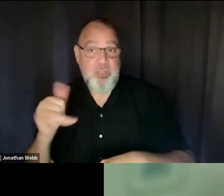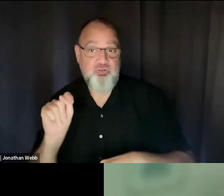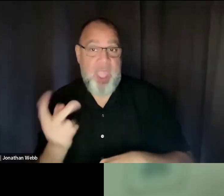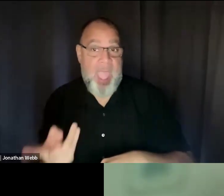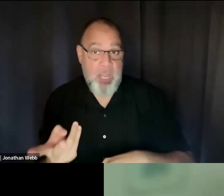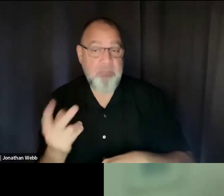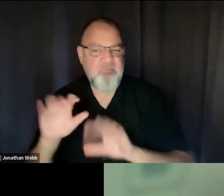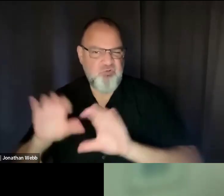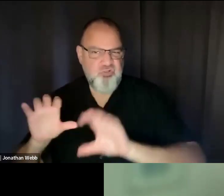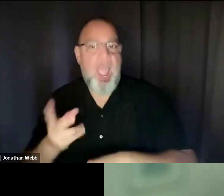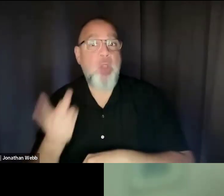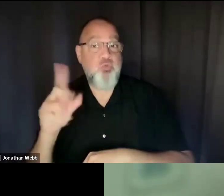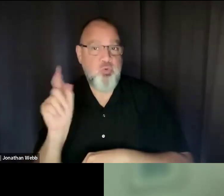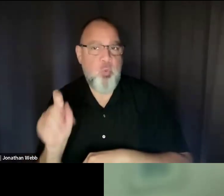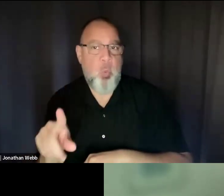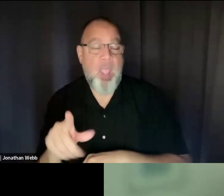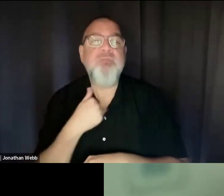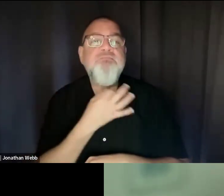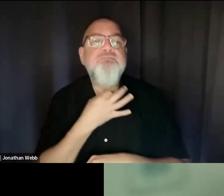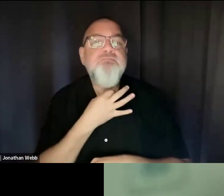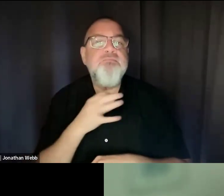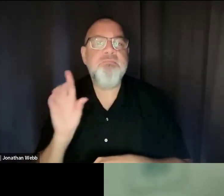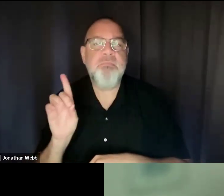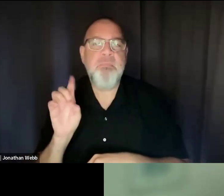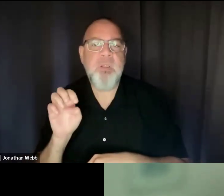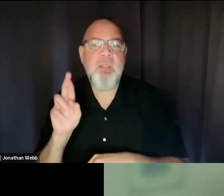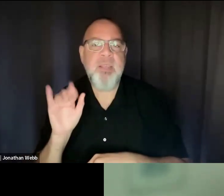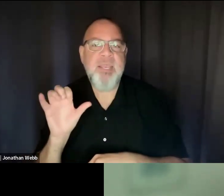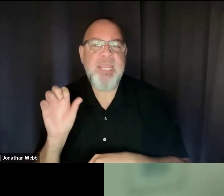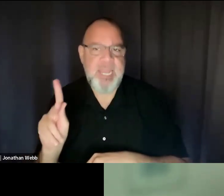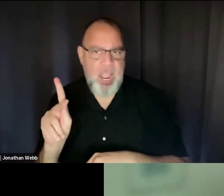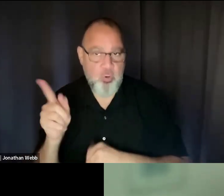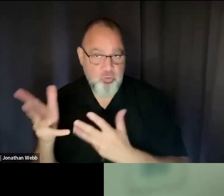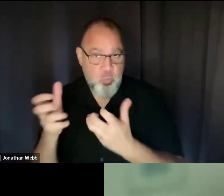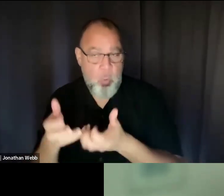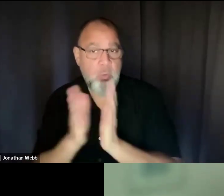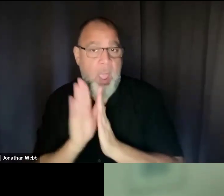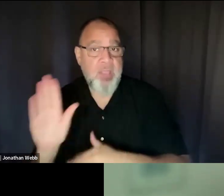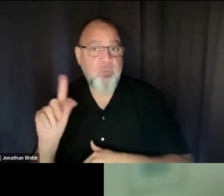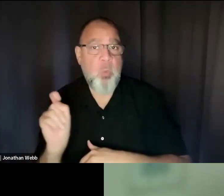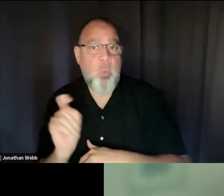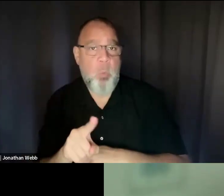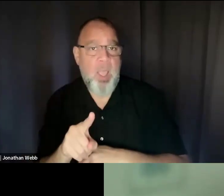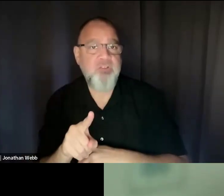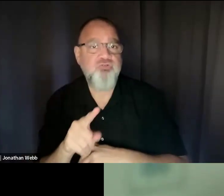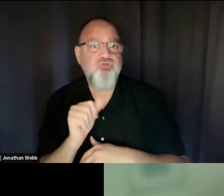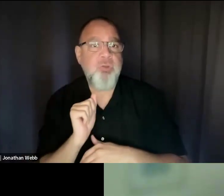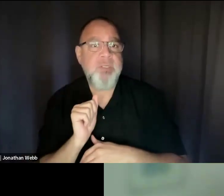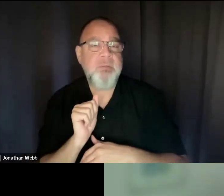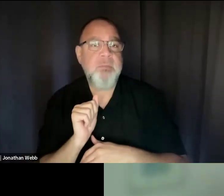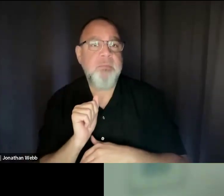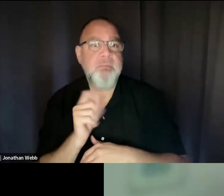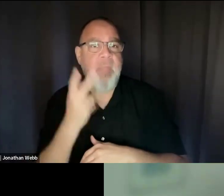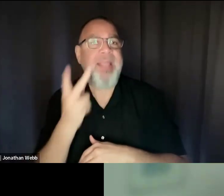wondering, Derek, do you want to come on and ask your question? Or I see that